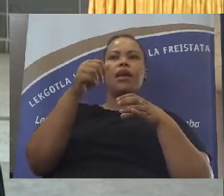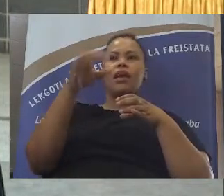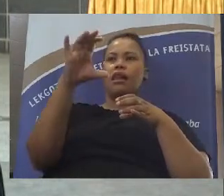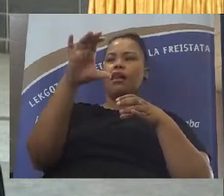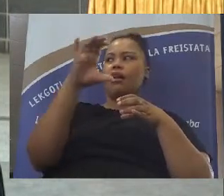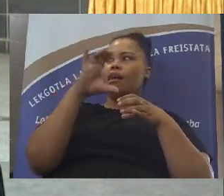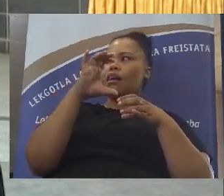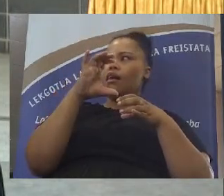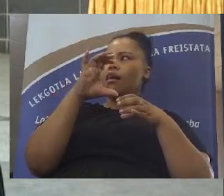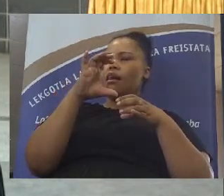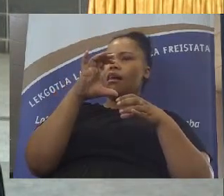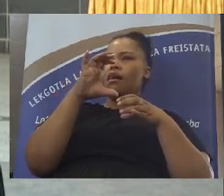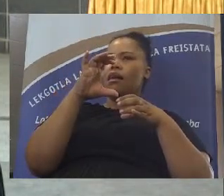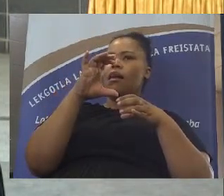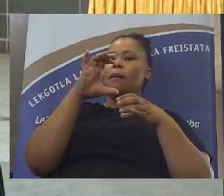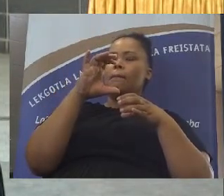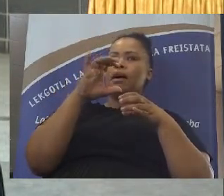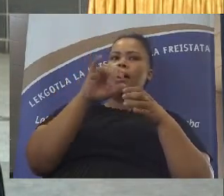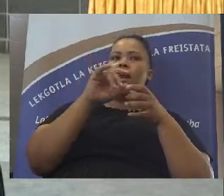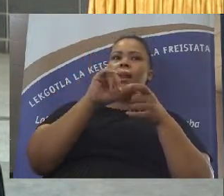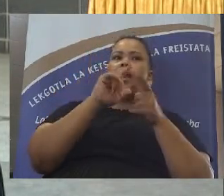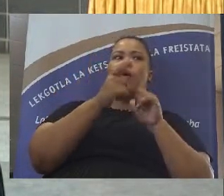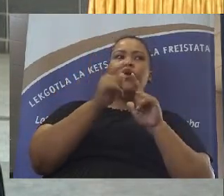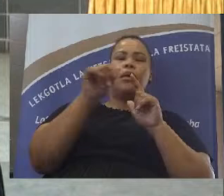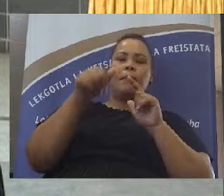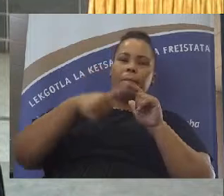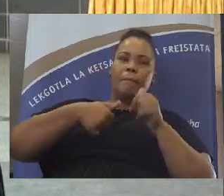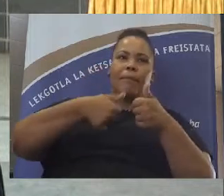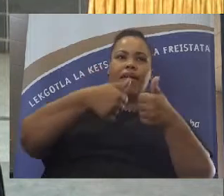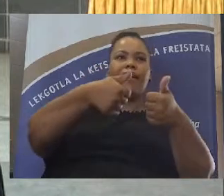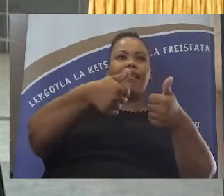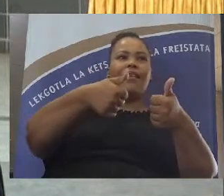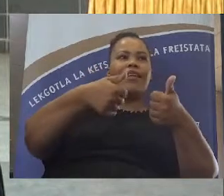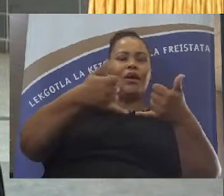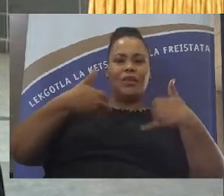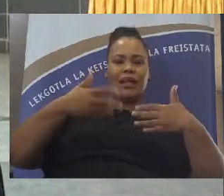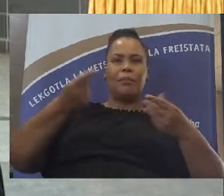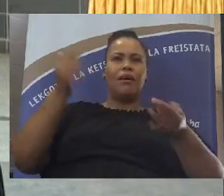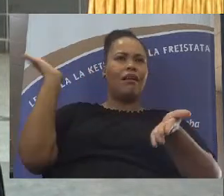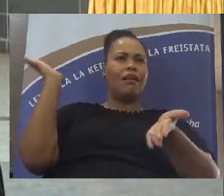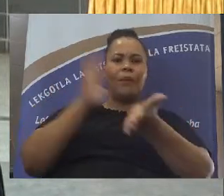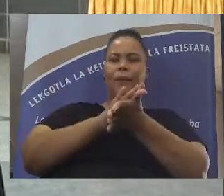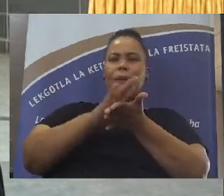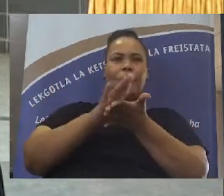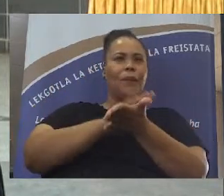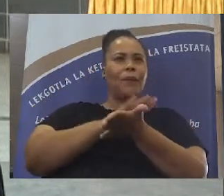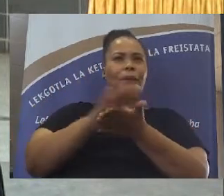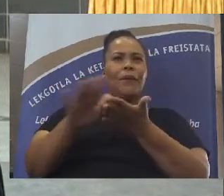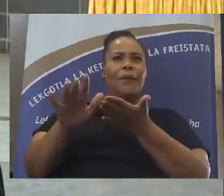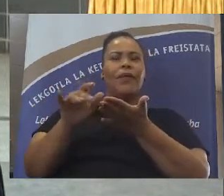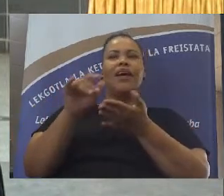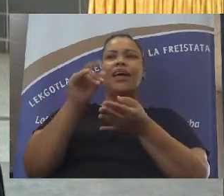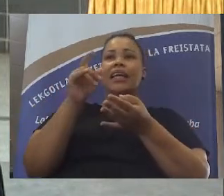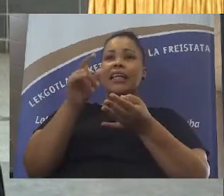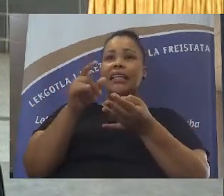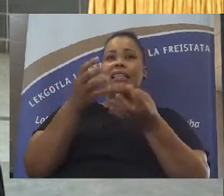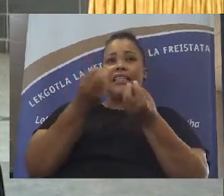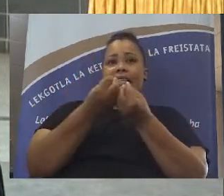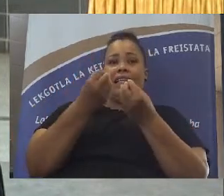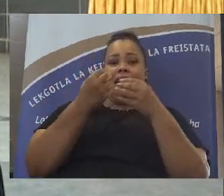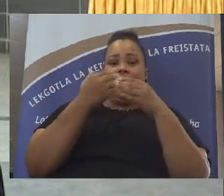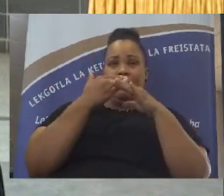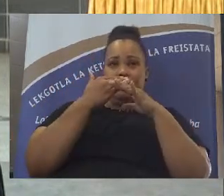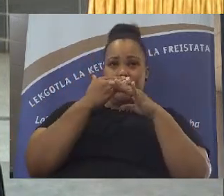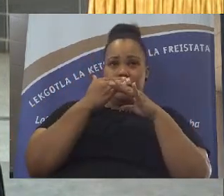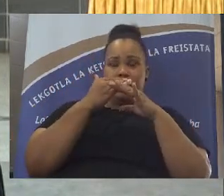to wherever je hem geleend hebt. You start afresh with nothing. It's a red tape but us and